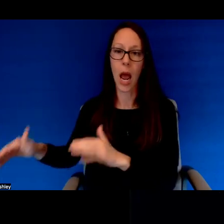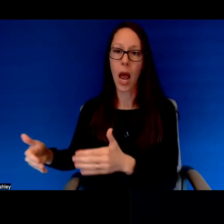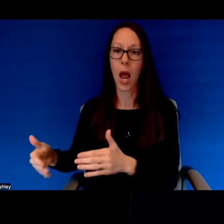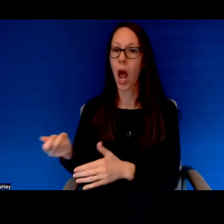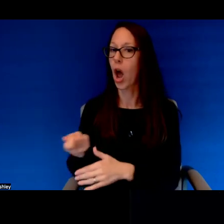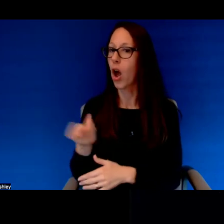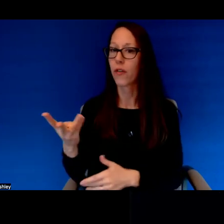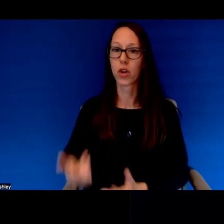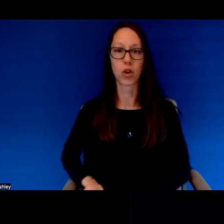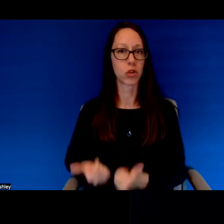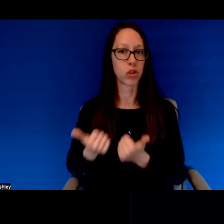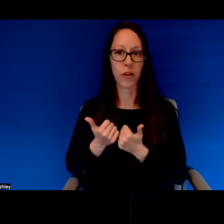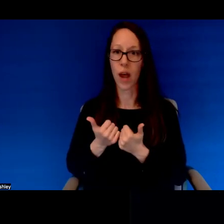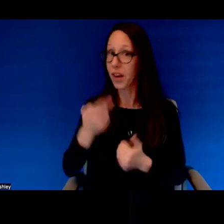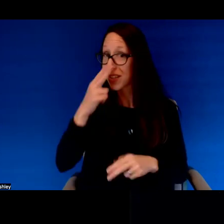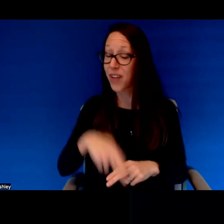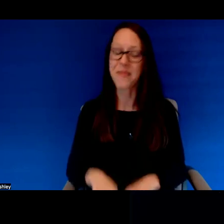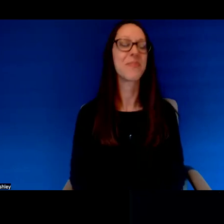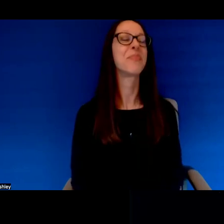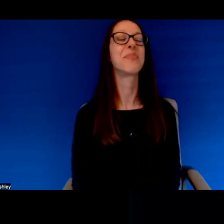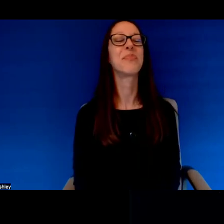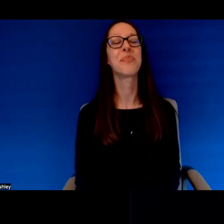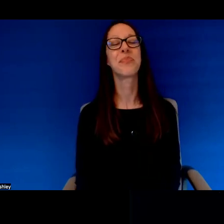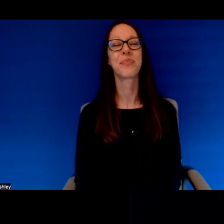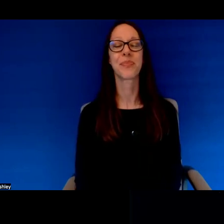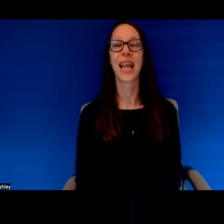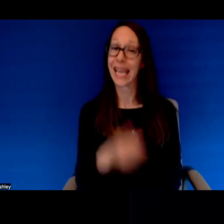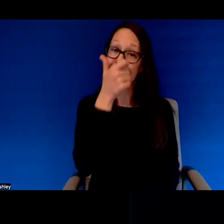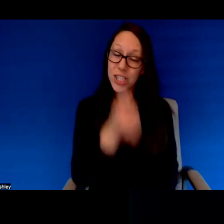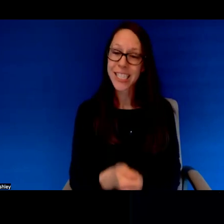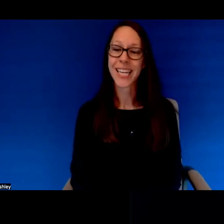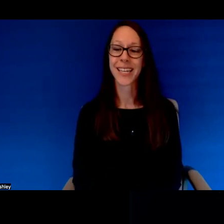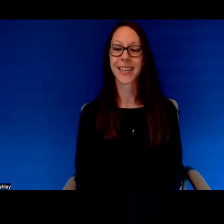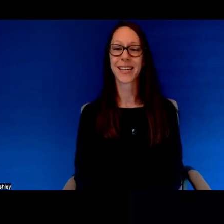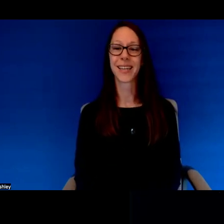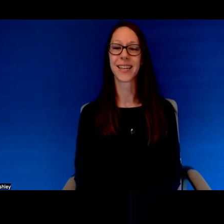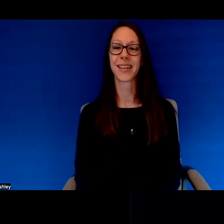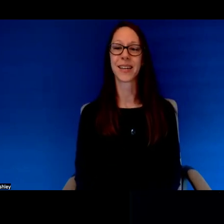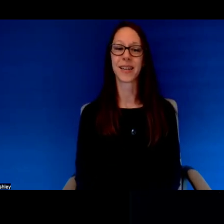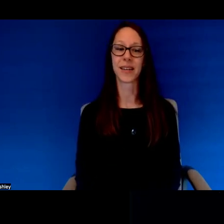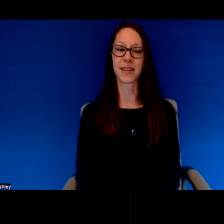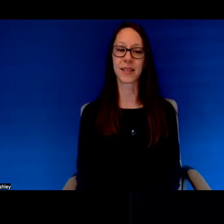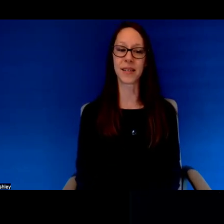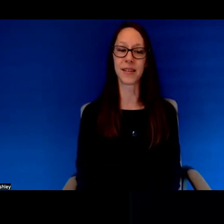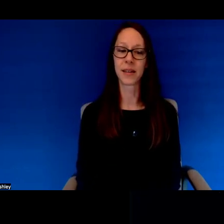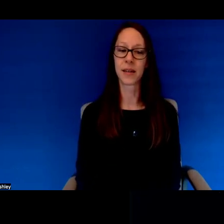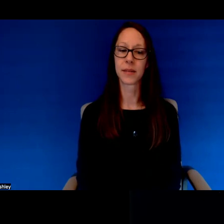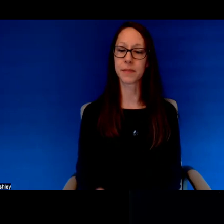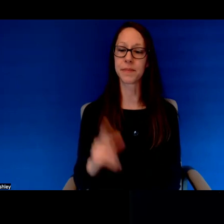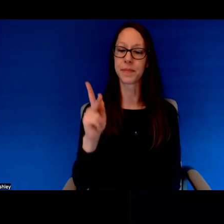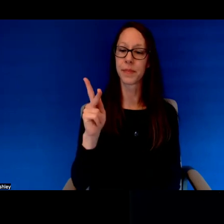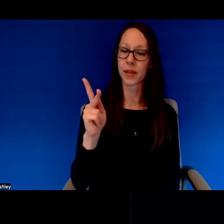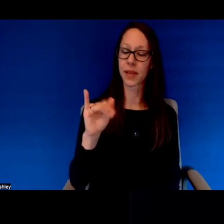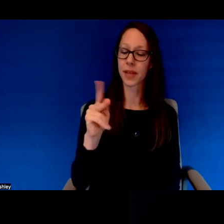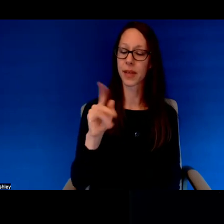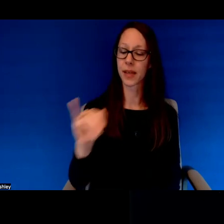would survive. It was fun. At least interesting. Okay. Anonymous. Oh, Kiki wants to know, how would you